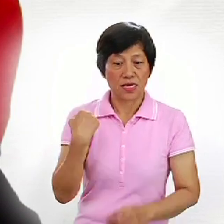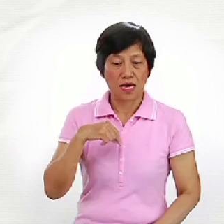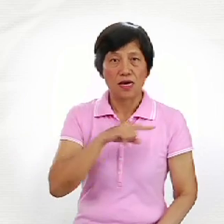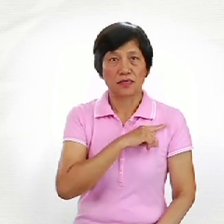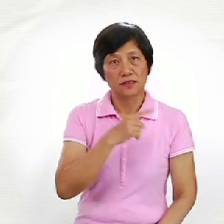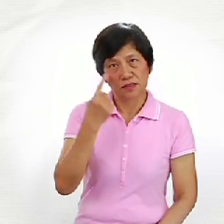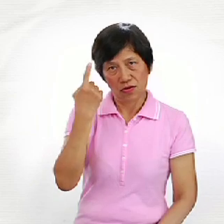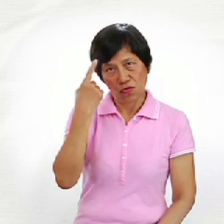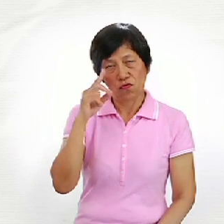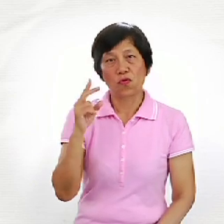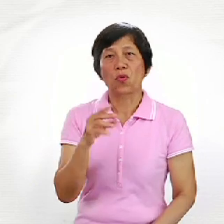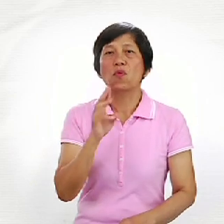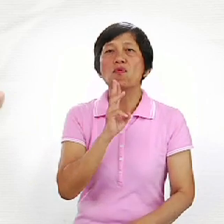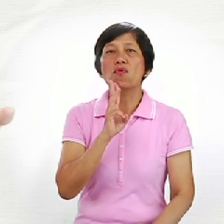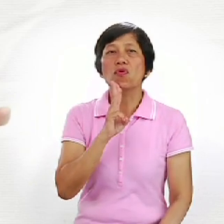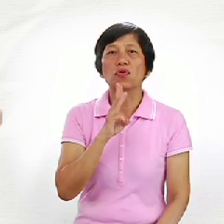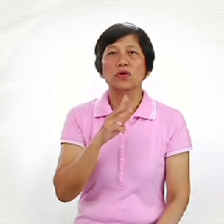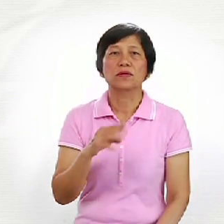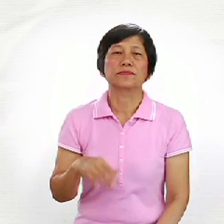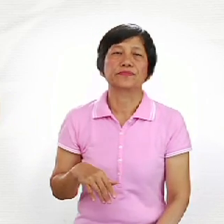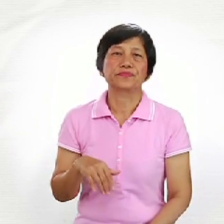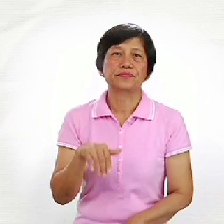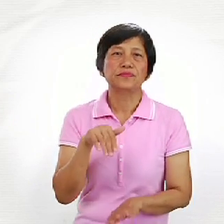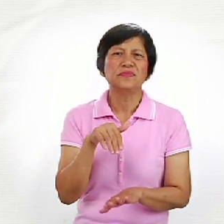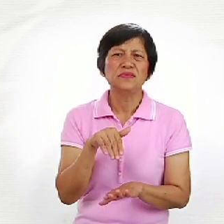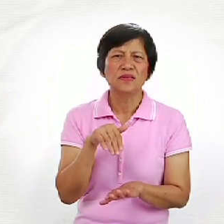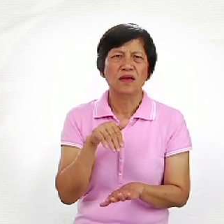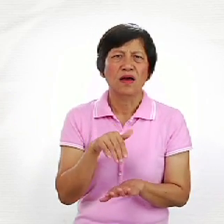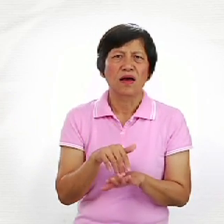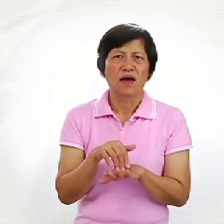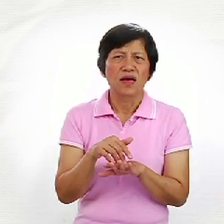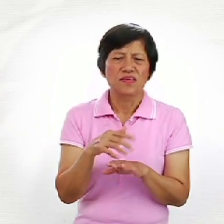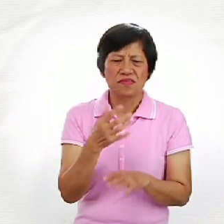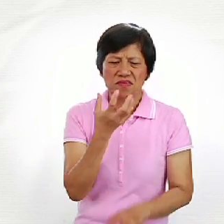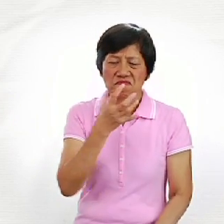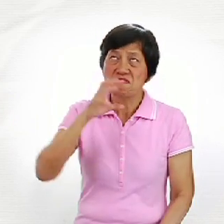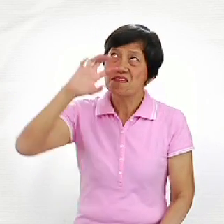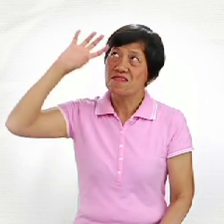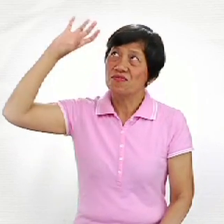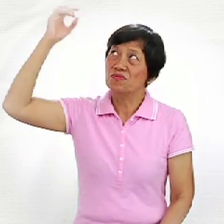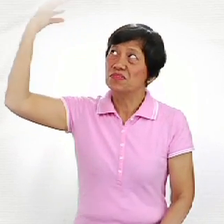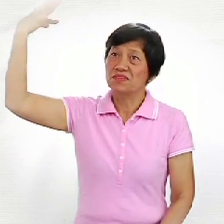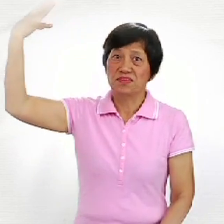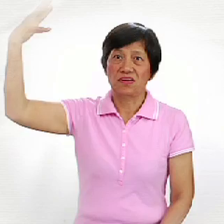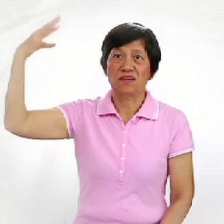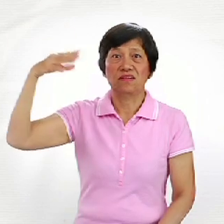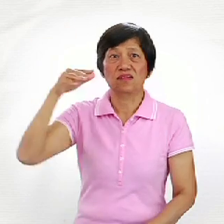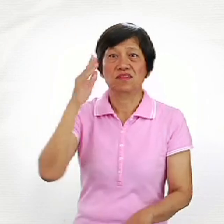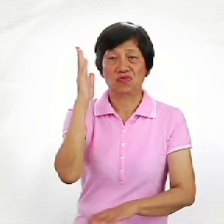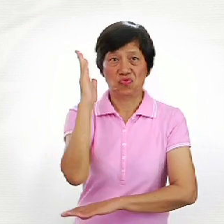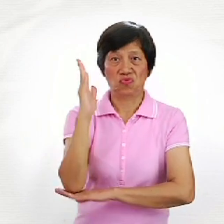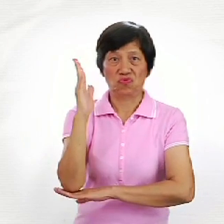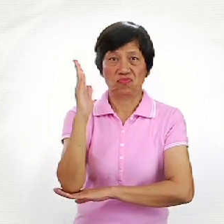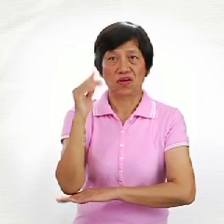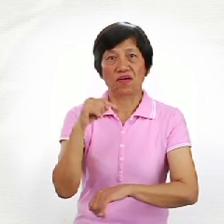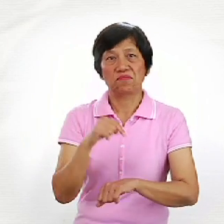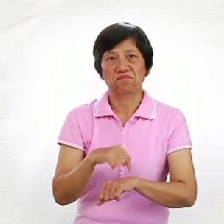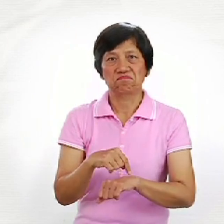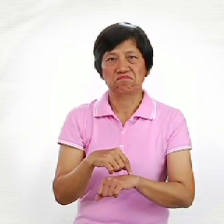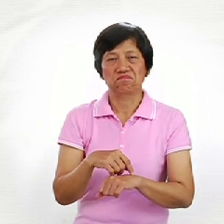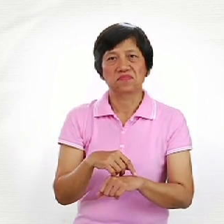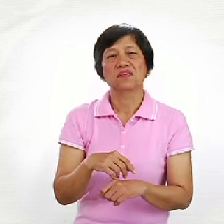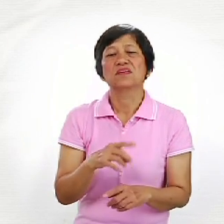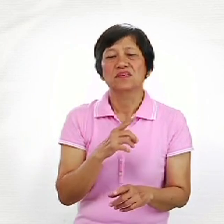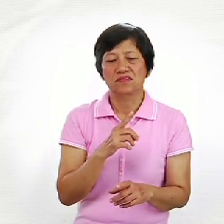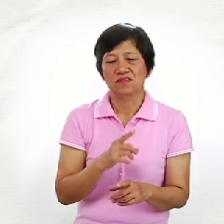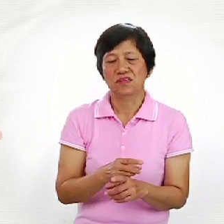water at the height of the heat of the sun at noon, in a definite place, a